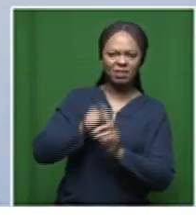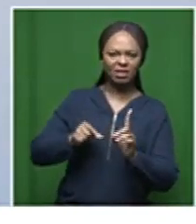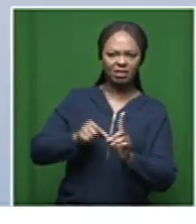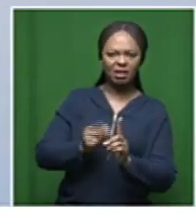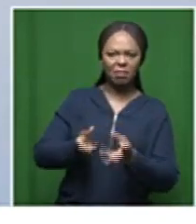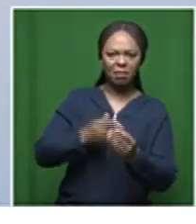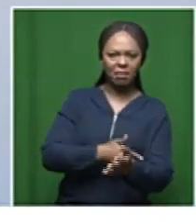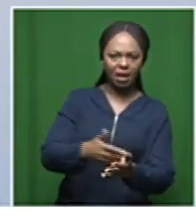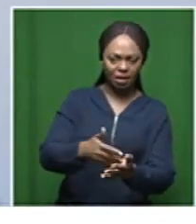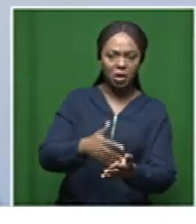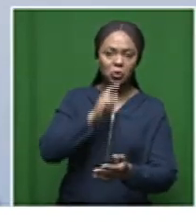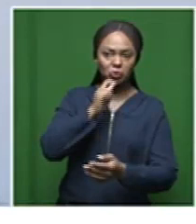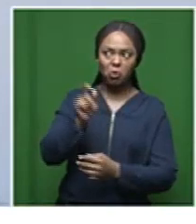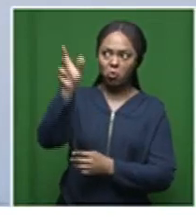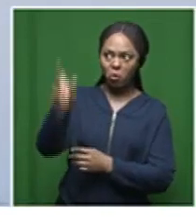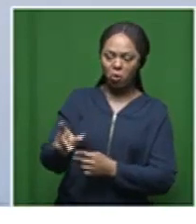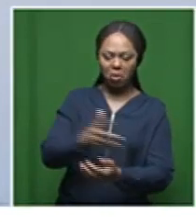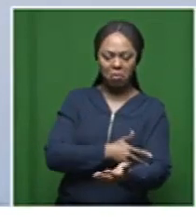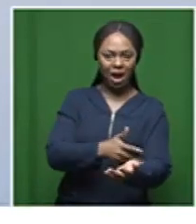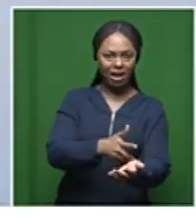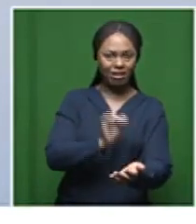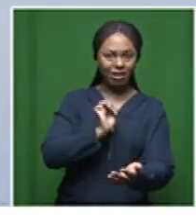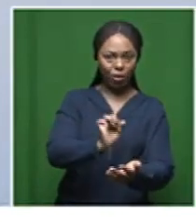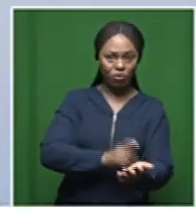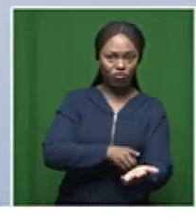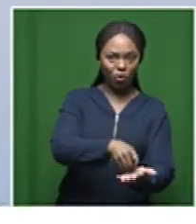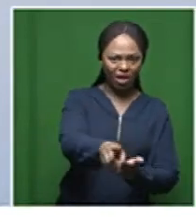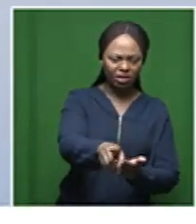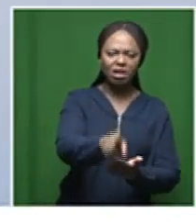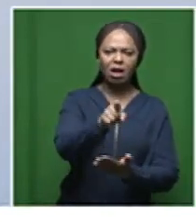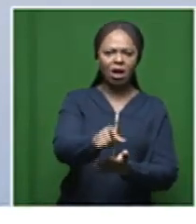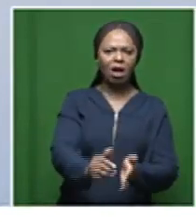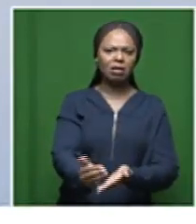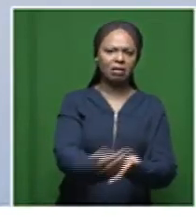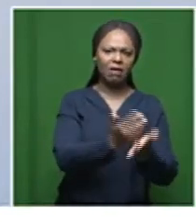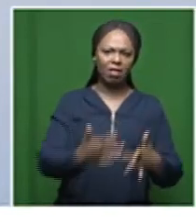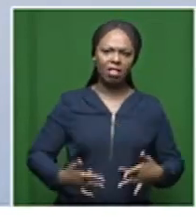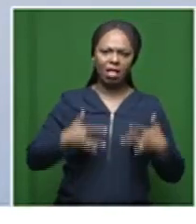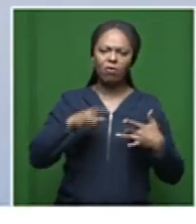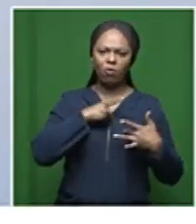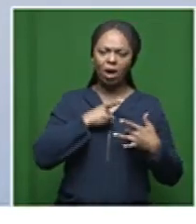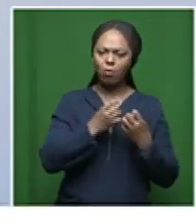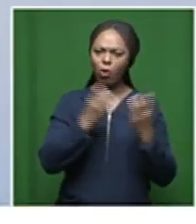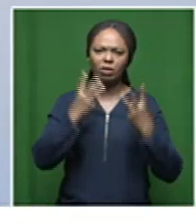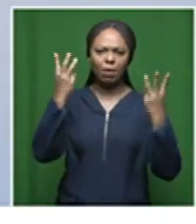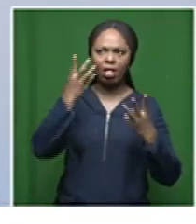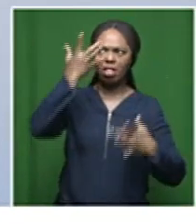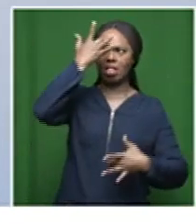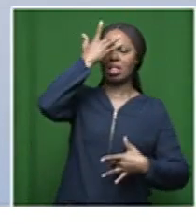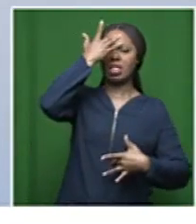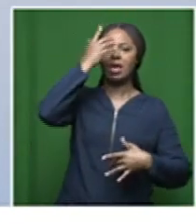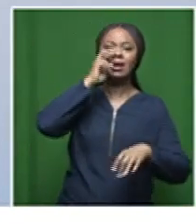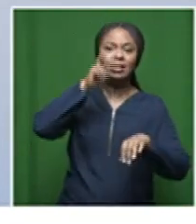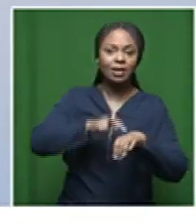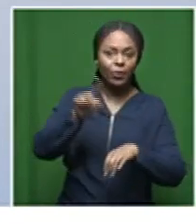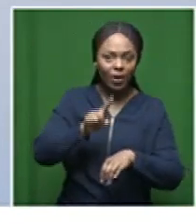really does save lives. On a daily basis, we have thousands of patients that get diagnosed with conditions in hospitals that require